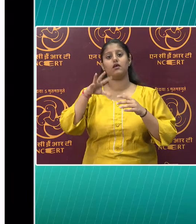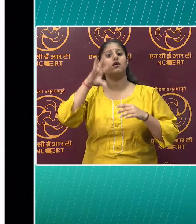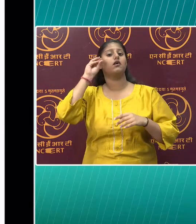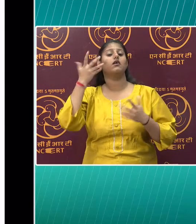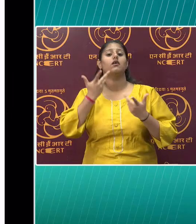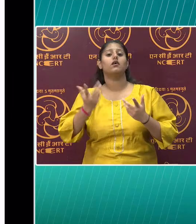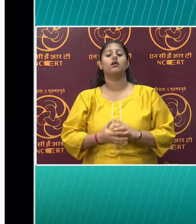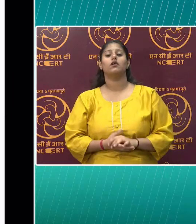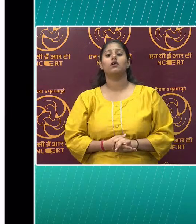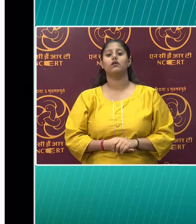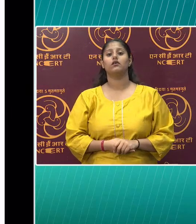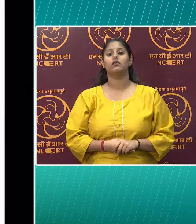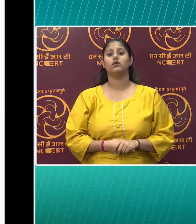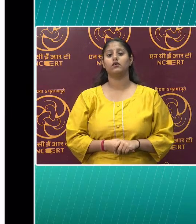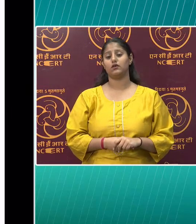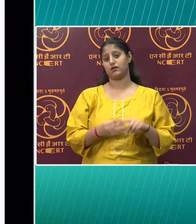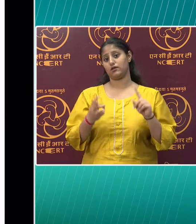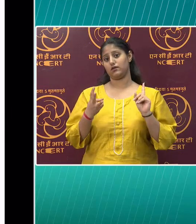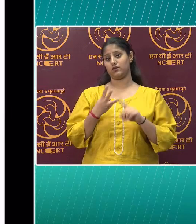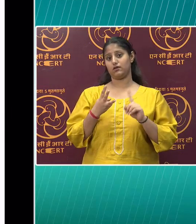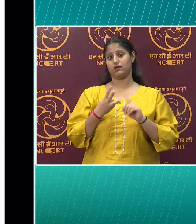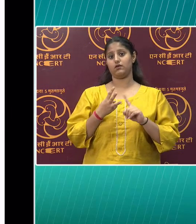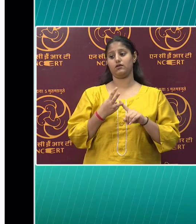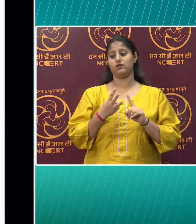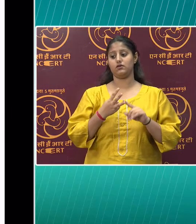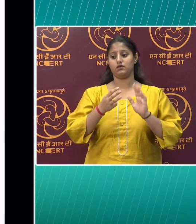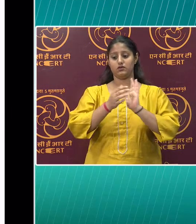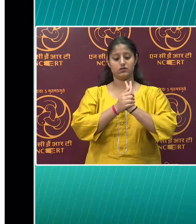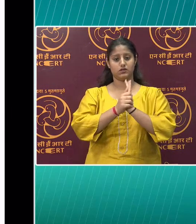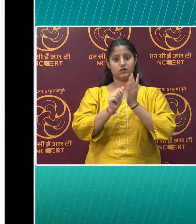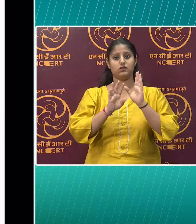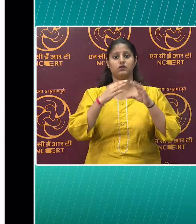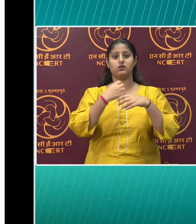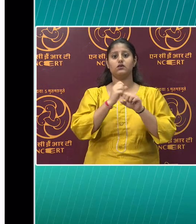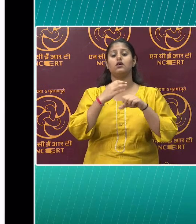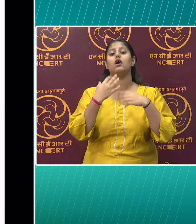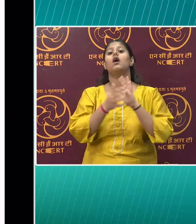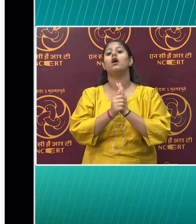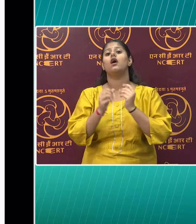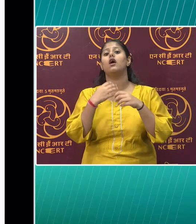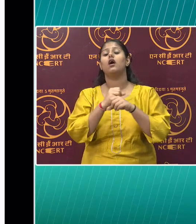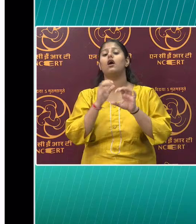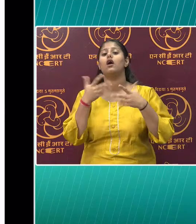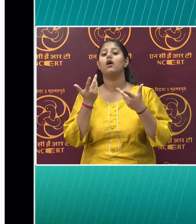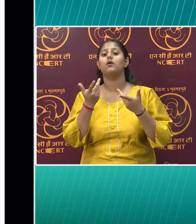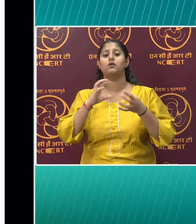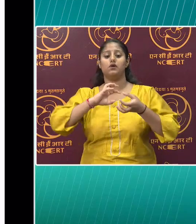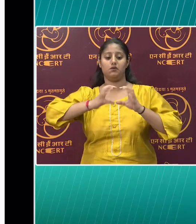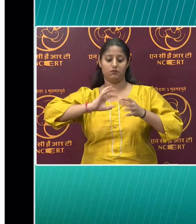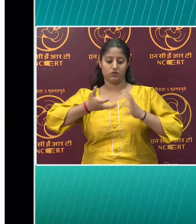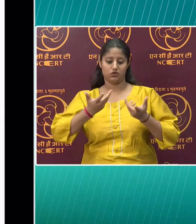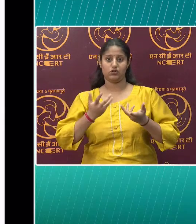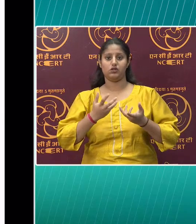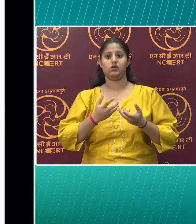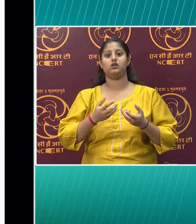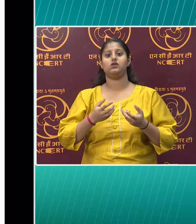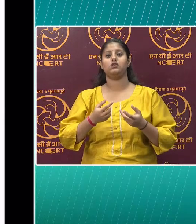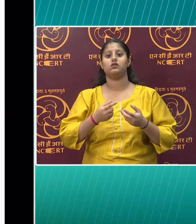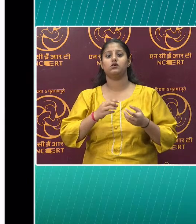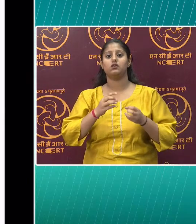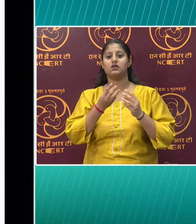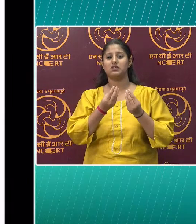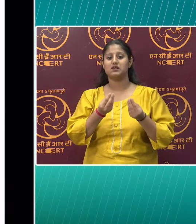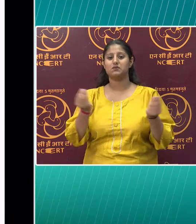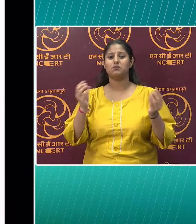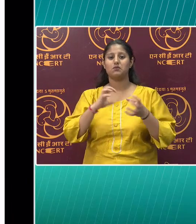So the third one is maker skills, where they learn about simple machines. They make toys from waste using simple